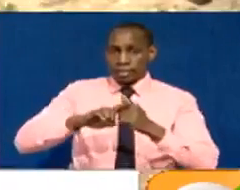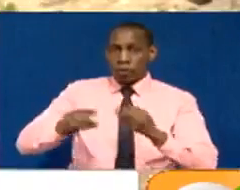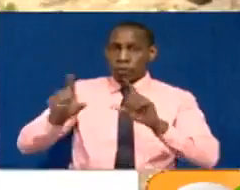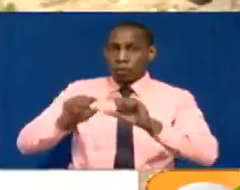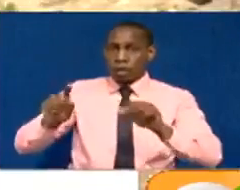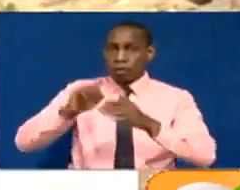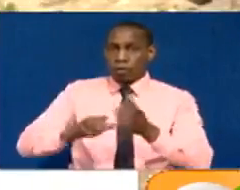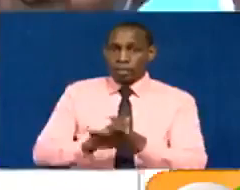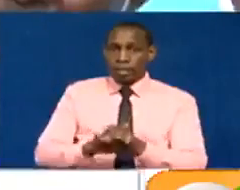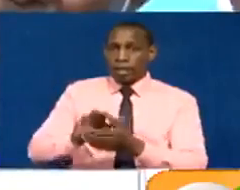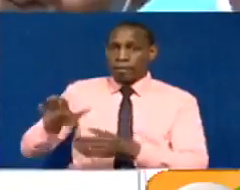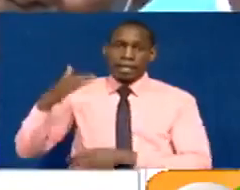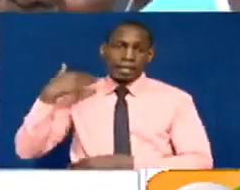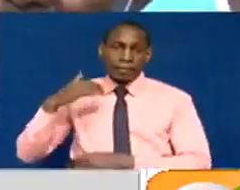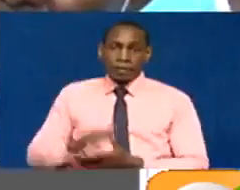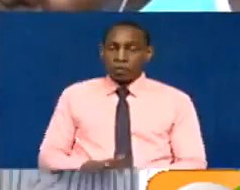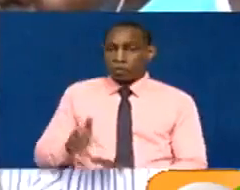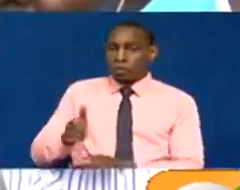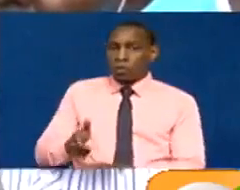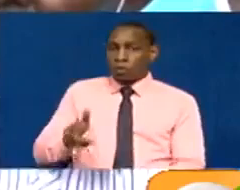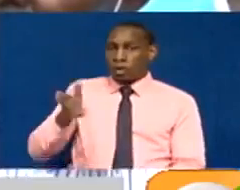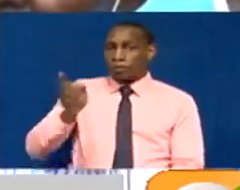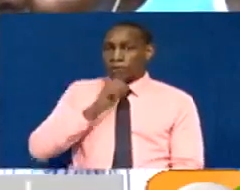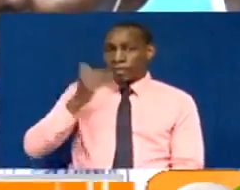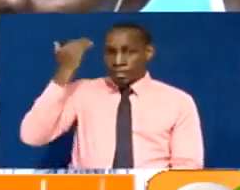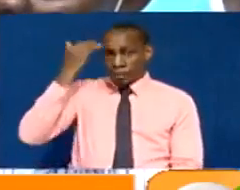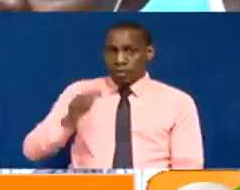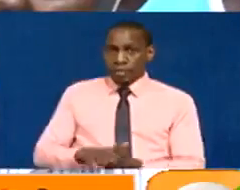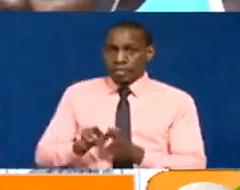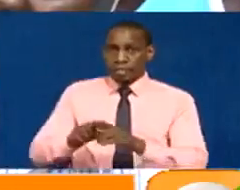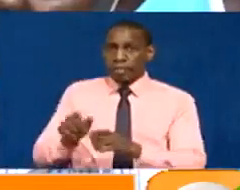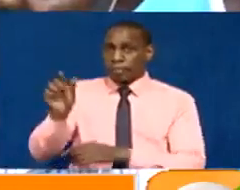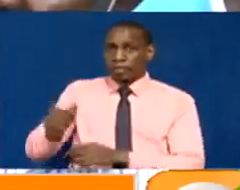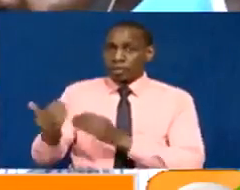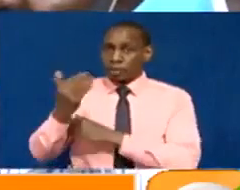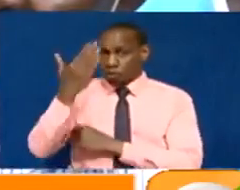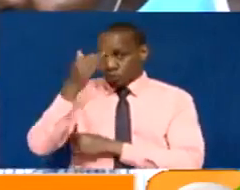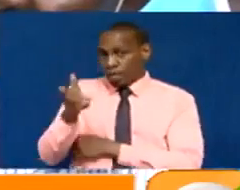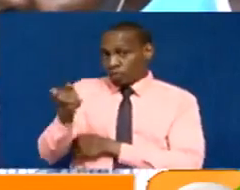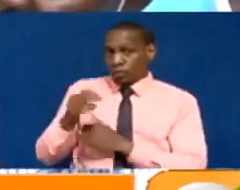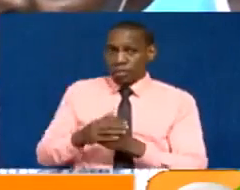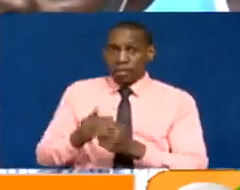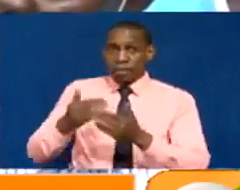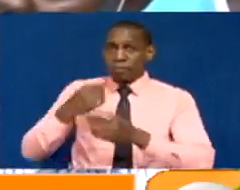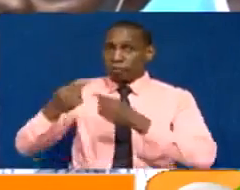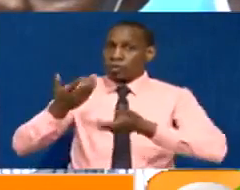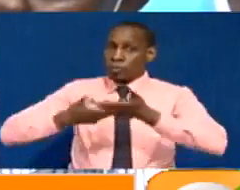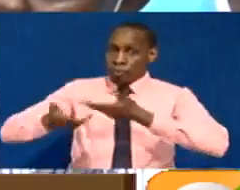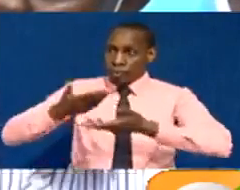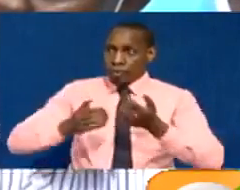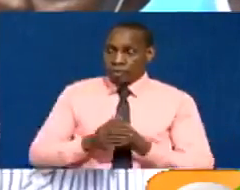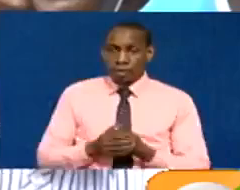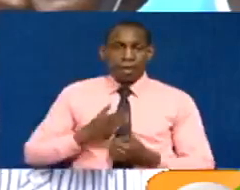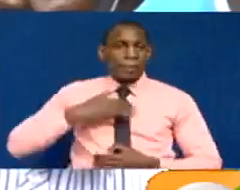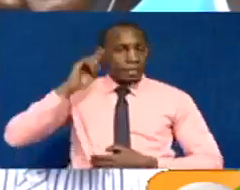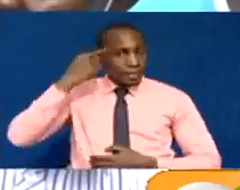on claims that he was a criminal. So come shoot kwa kichwa. That young man akauliza, hey, why are you doing that? So before endele ku